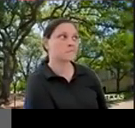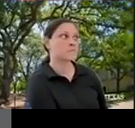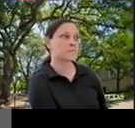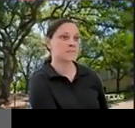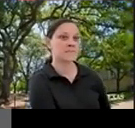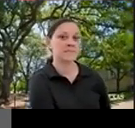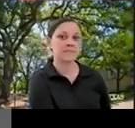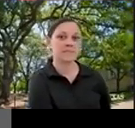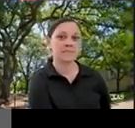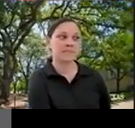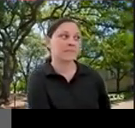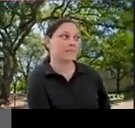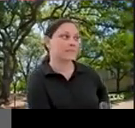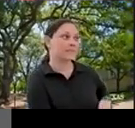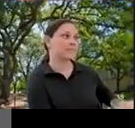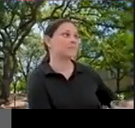trained through higher education,